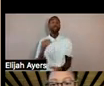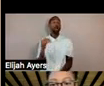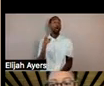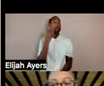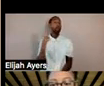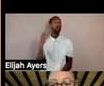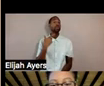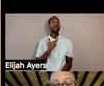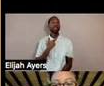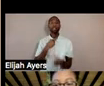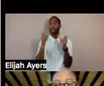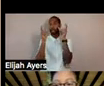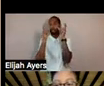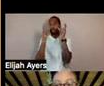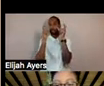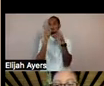brown glasses.